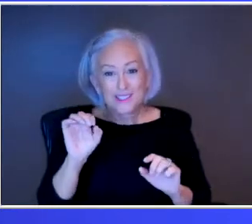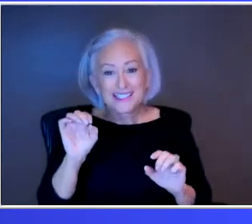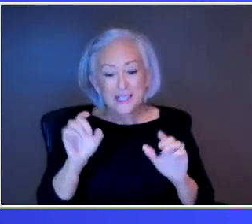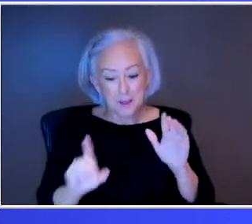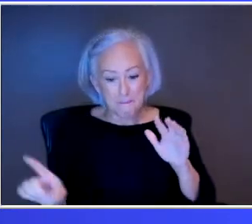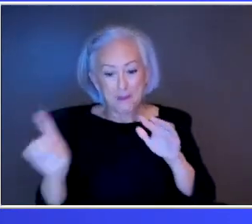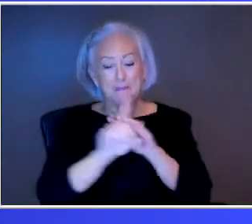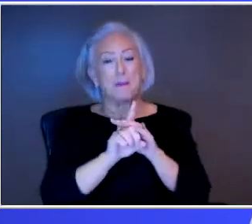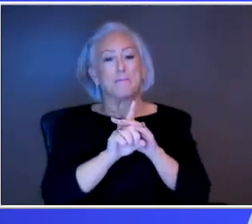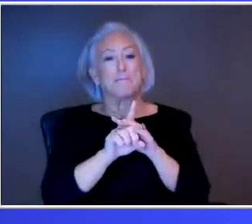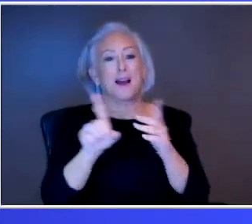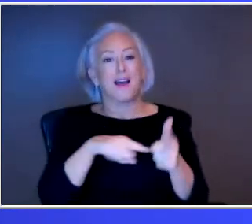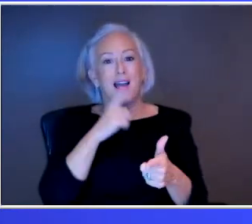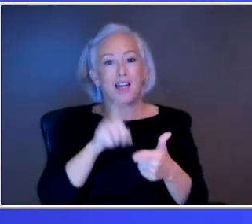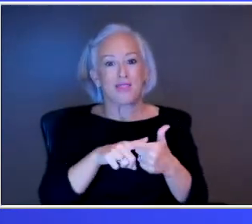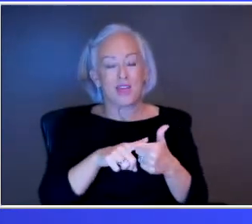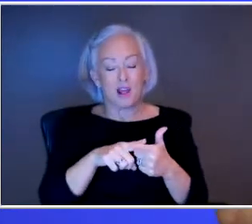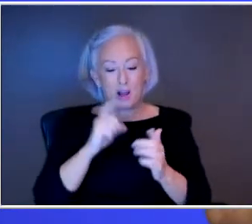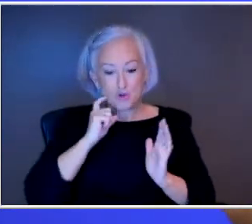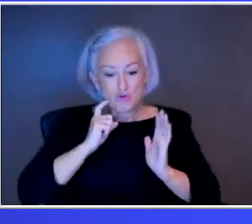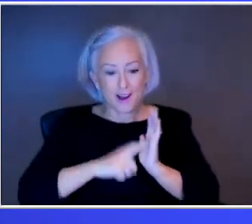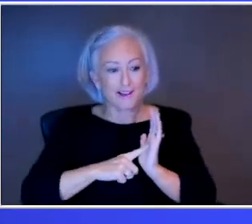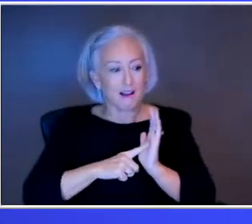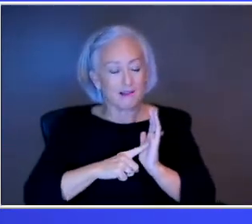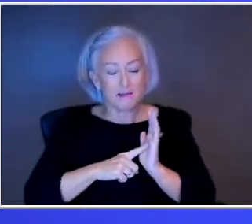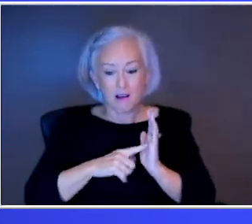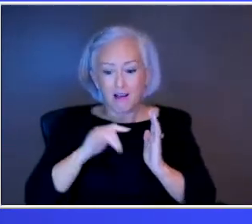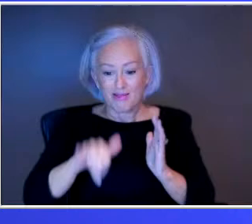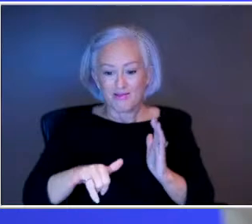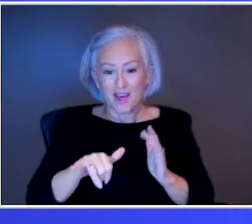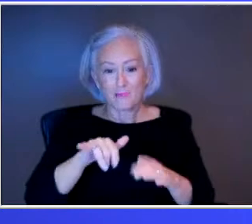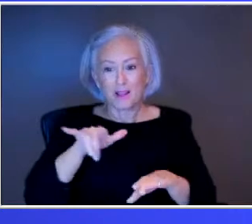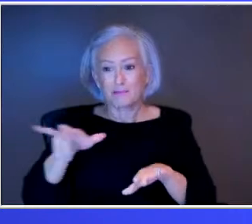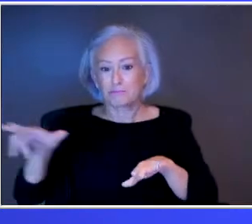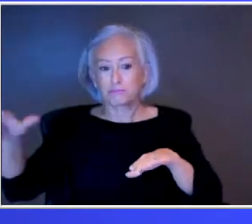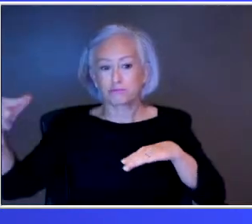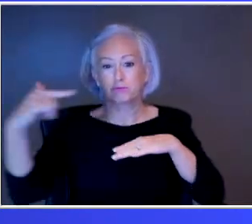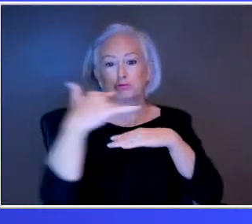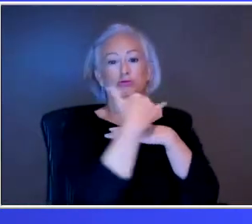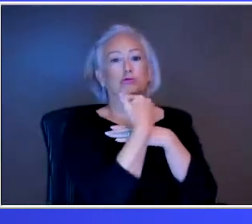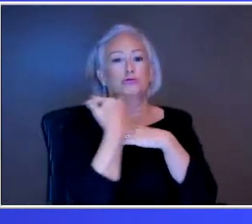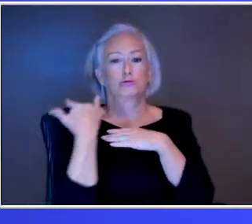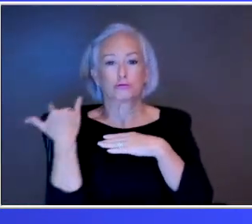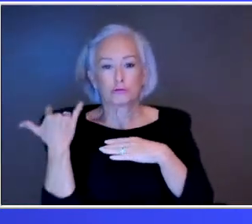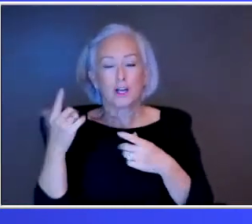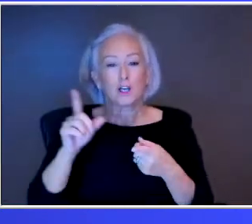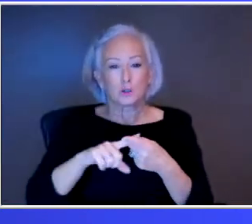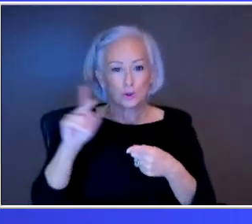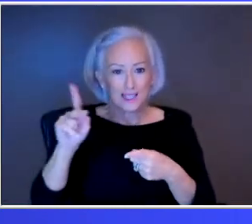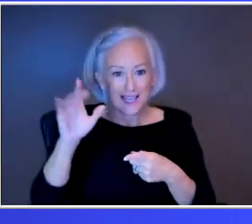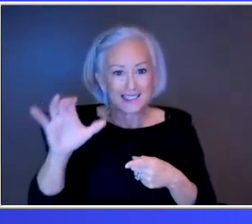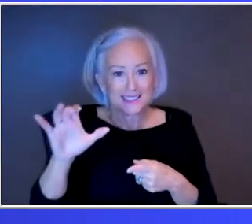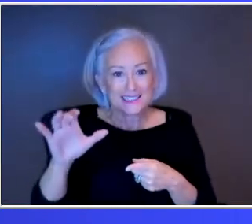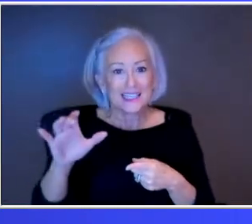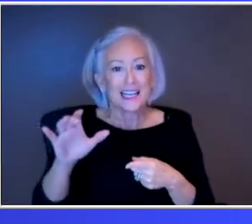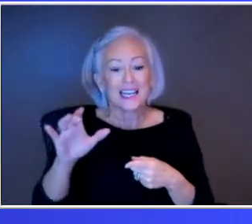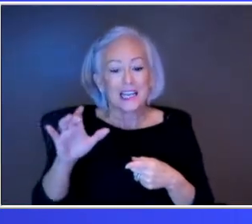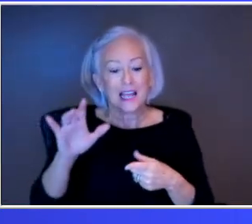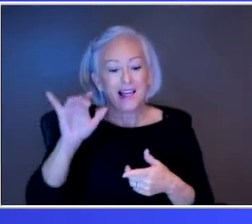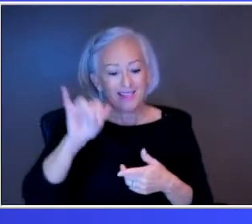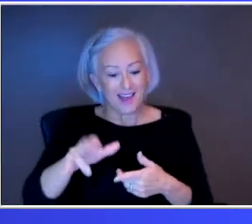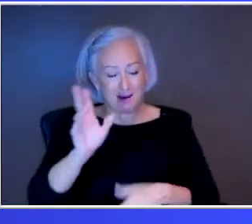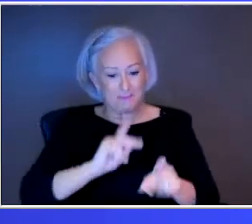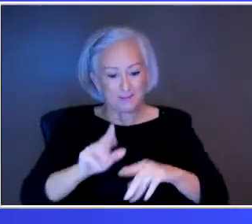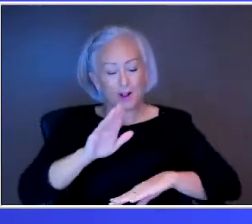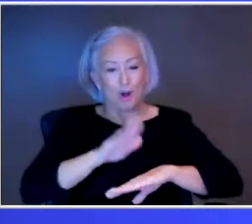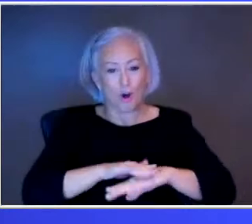important that the plane is diverted from an East Coast to West Coast flight halfway across the United States, that there were people on the plane saying, this is